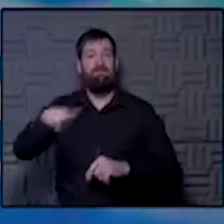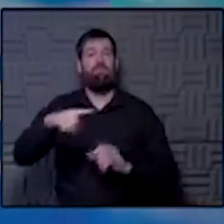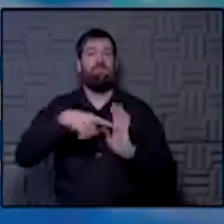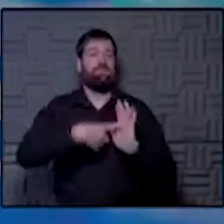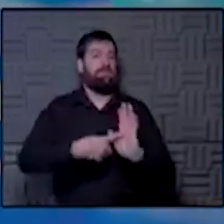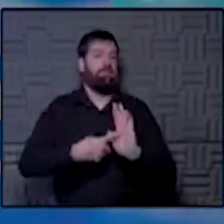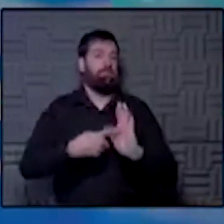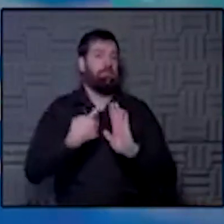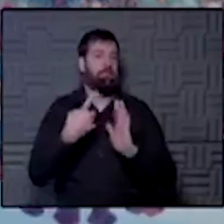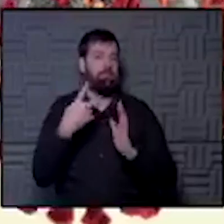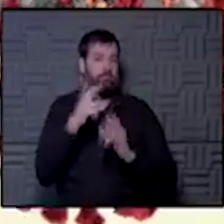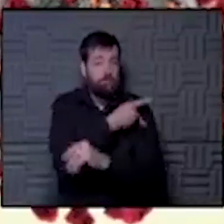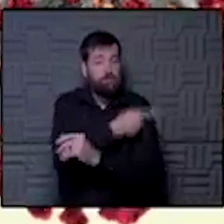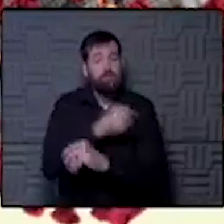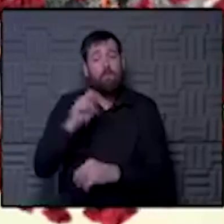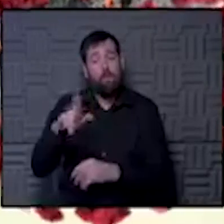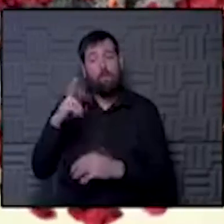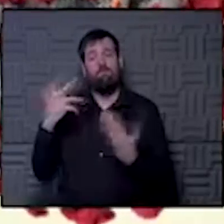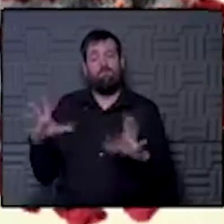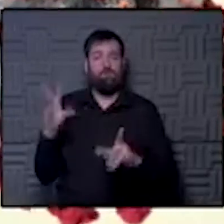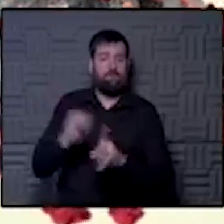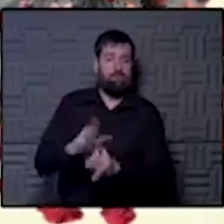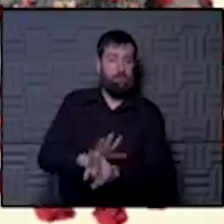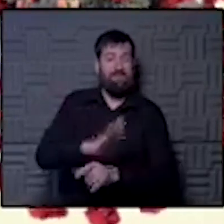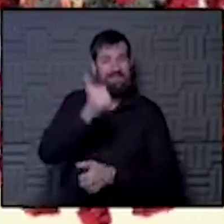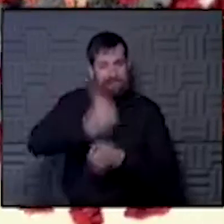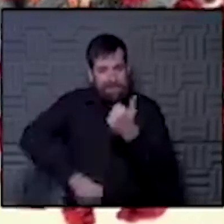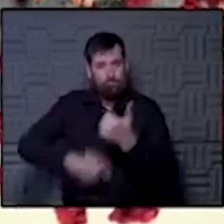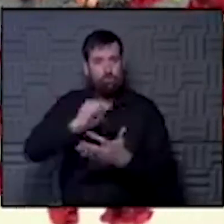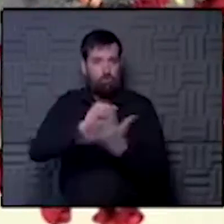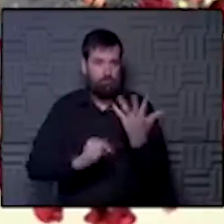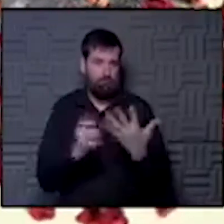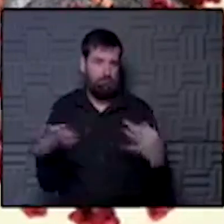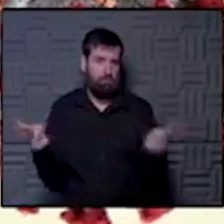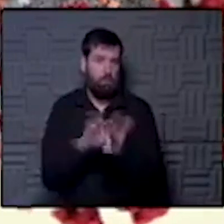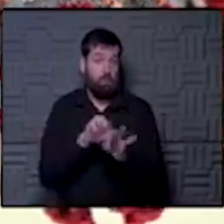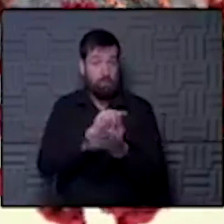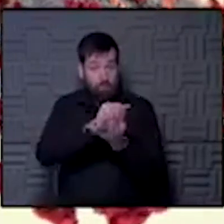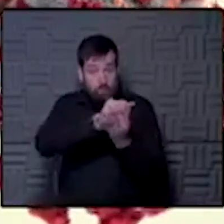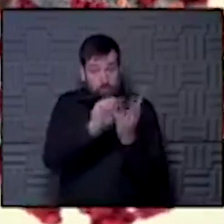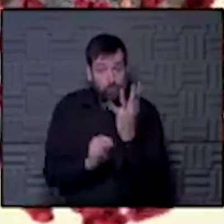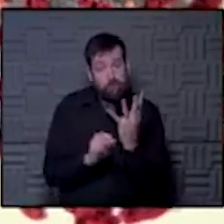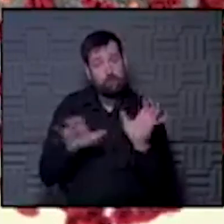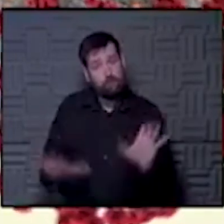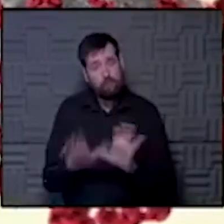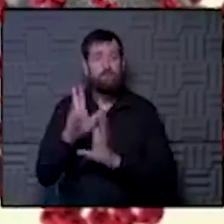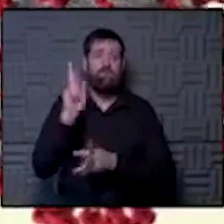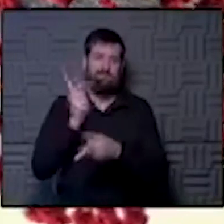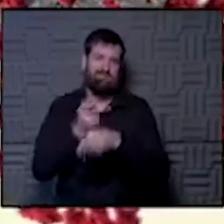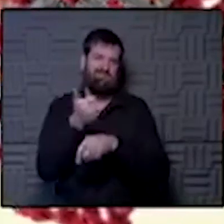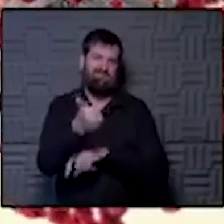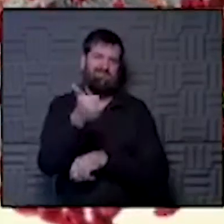those who are exposed. Each of these things matters. We know that if you do them, you can keep yourself safe.